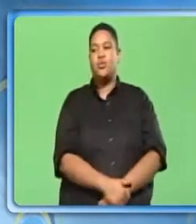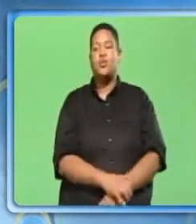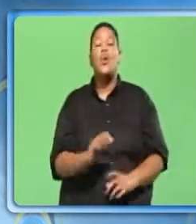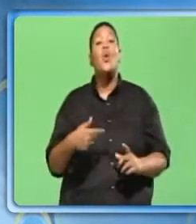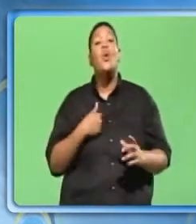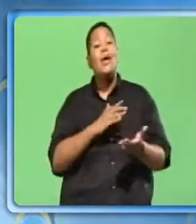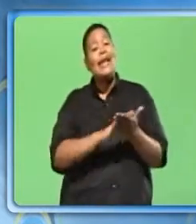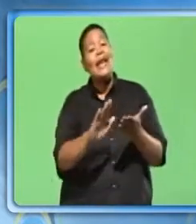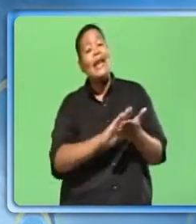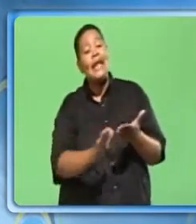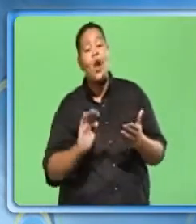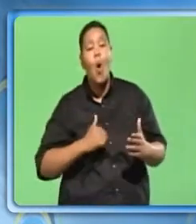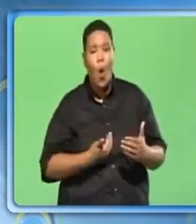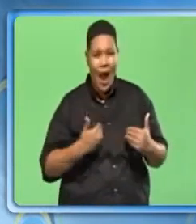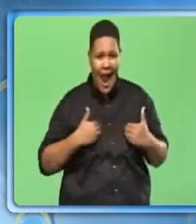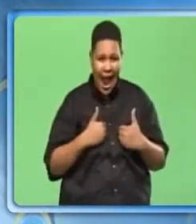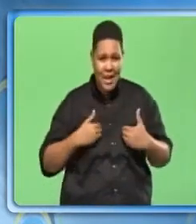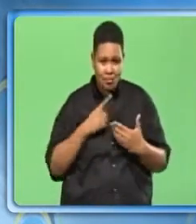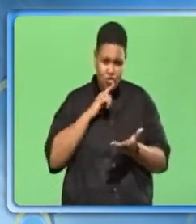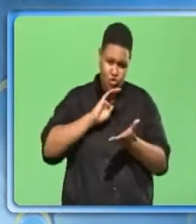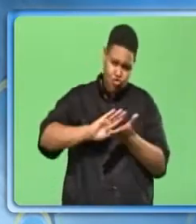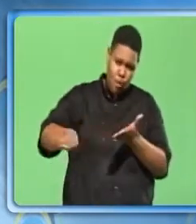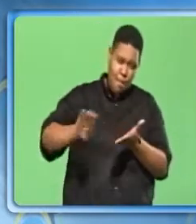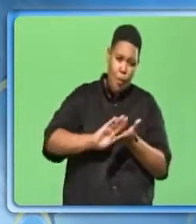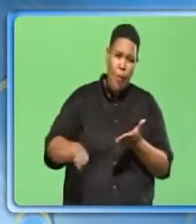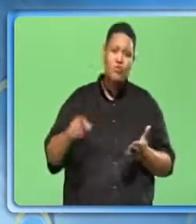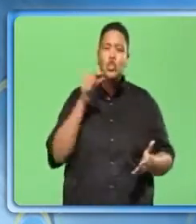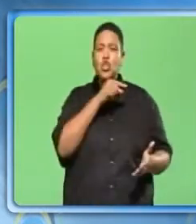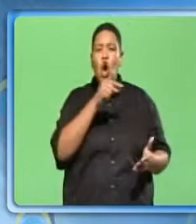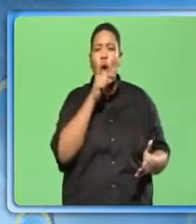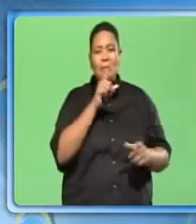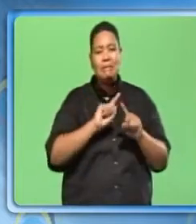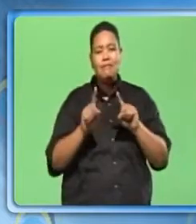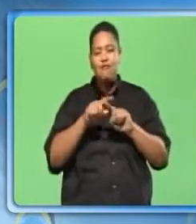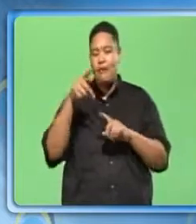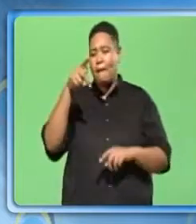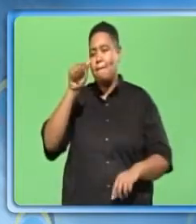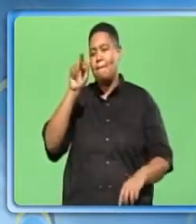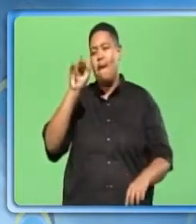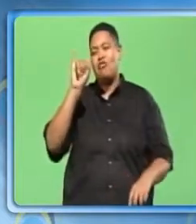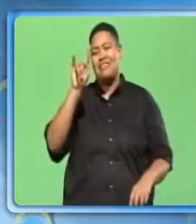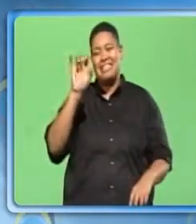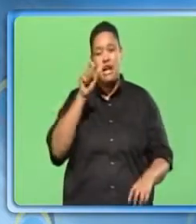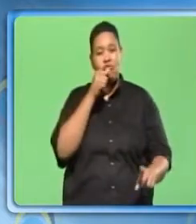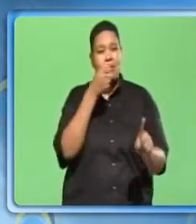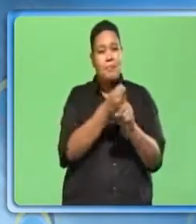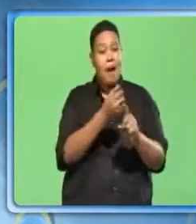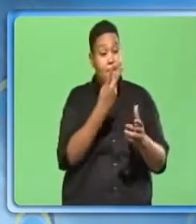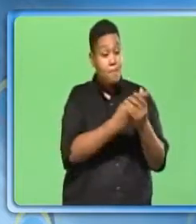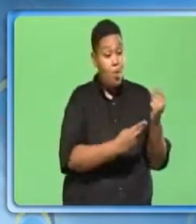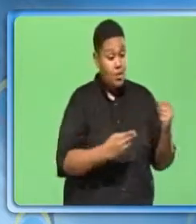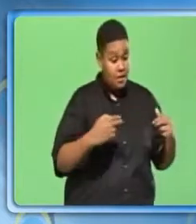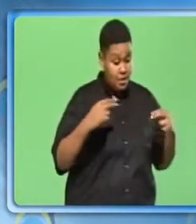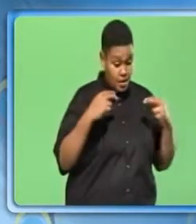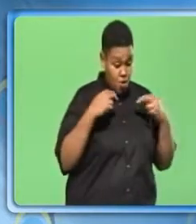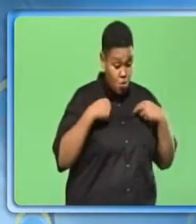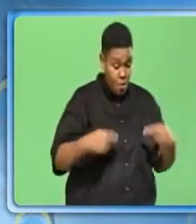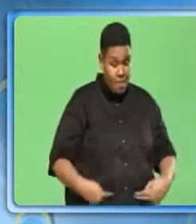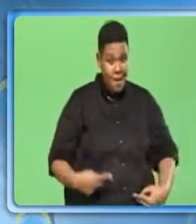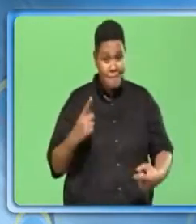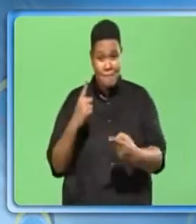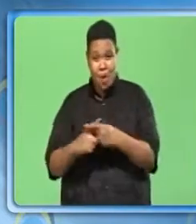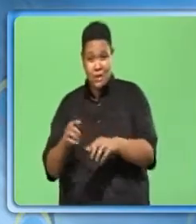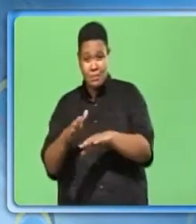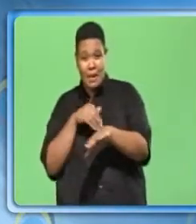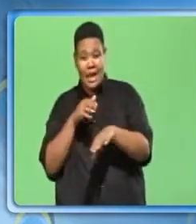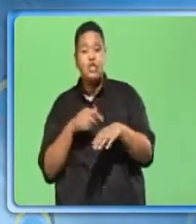When we clean our pet by removing parasites and germs that may affect both our pets and ourselves, that